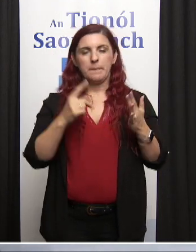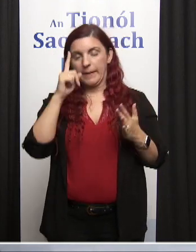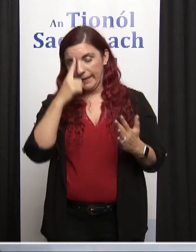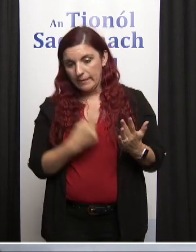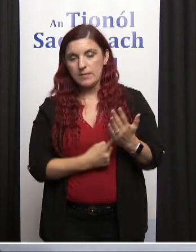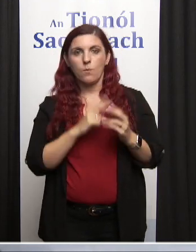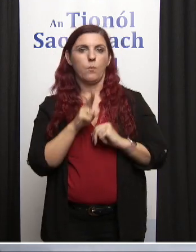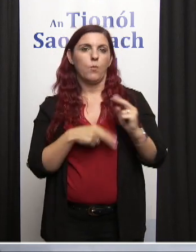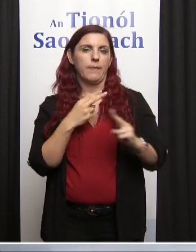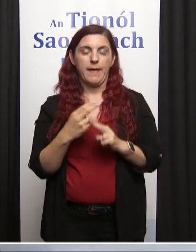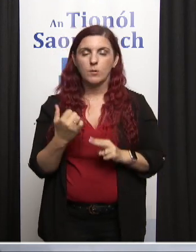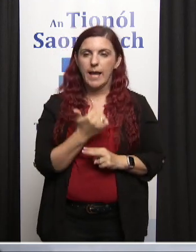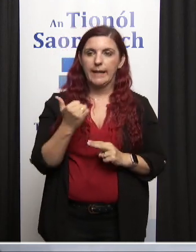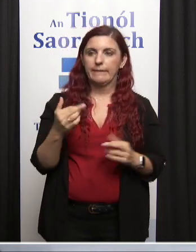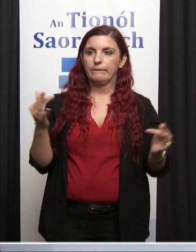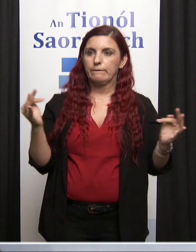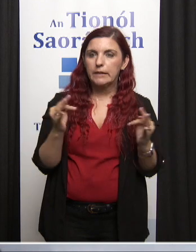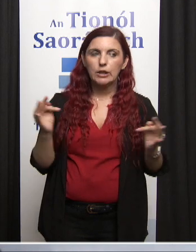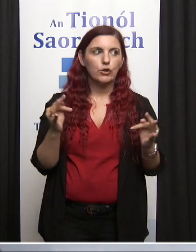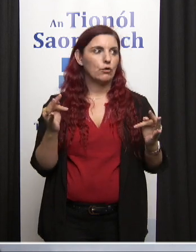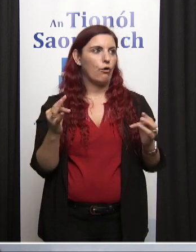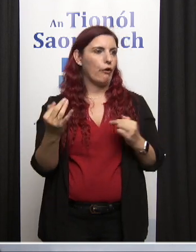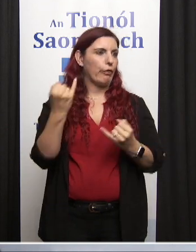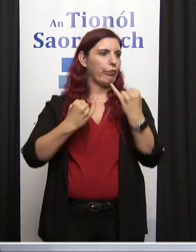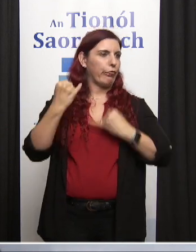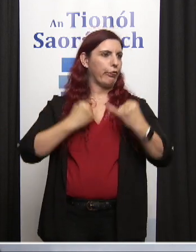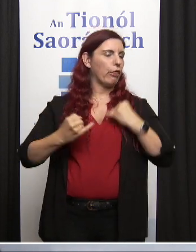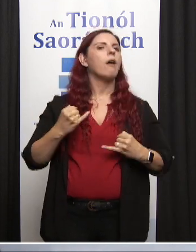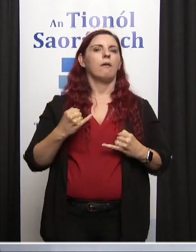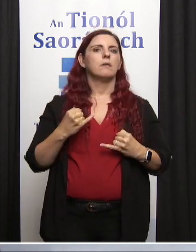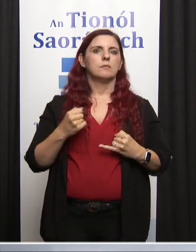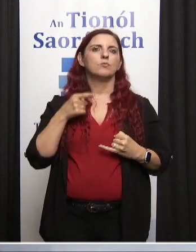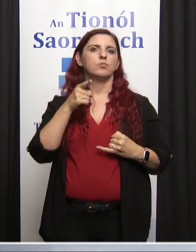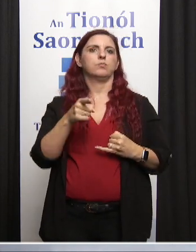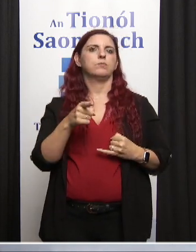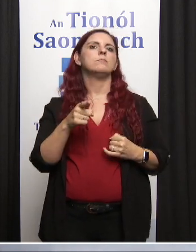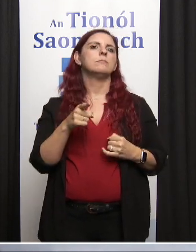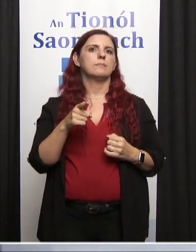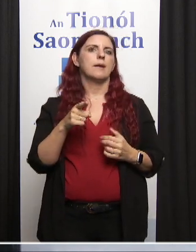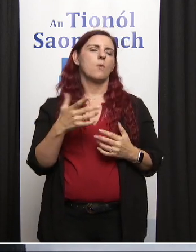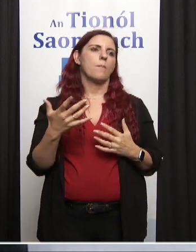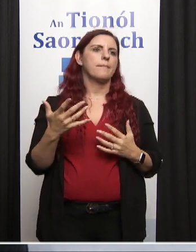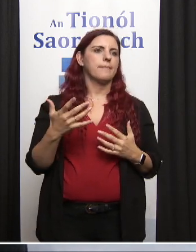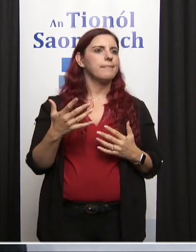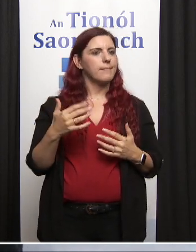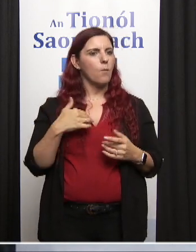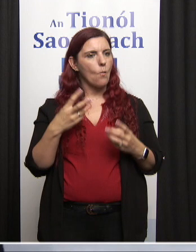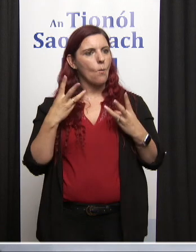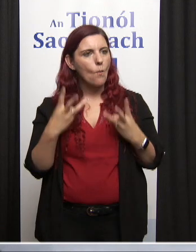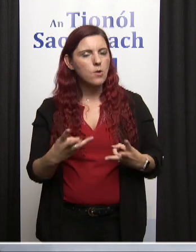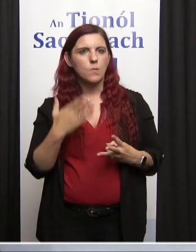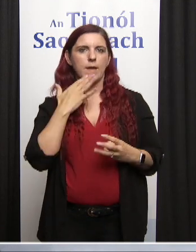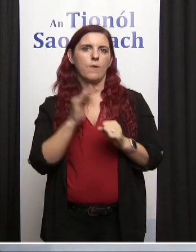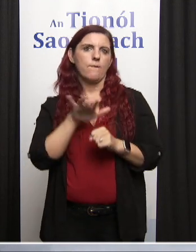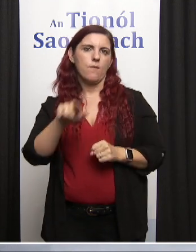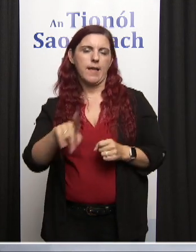without any fear, and there's a safe space in this room, and you've created an environment we haven't. So I really want to thank you for that, and